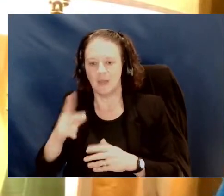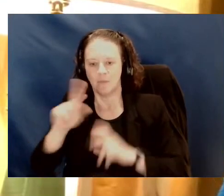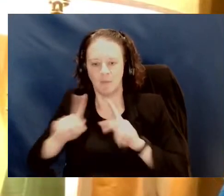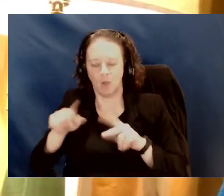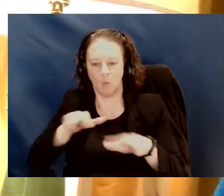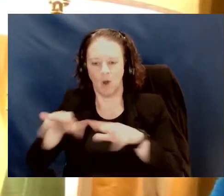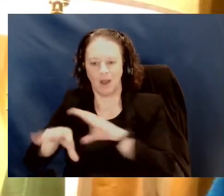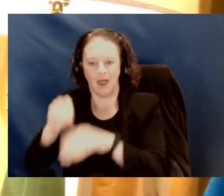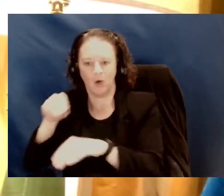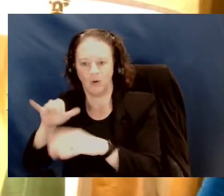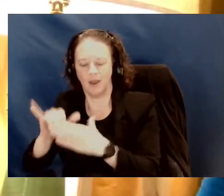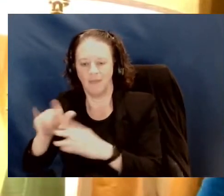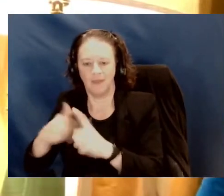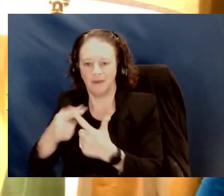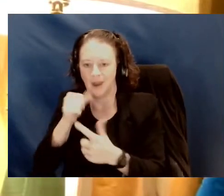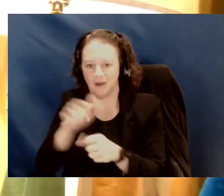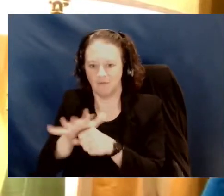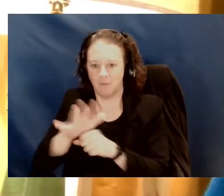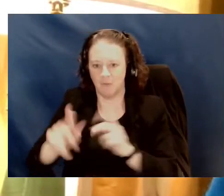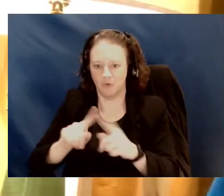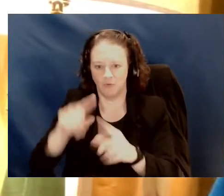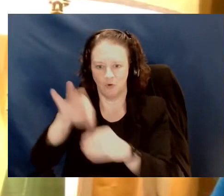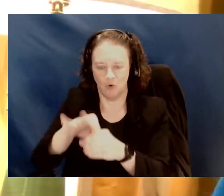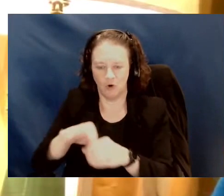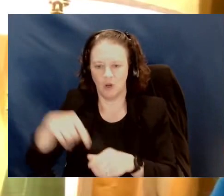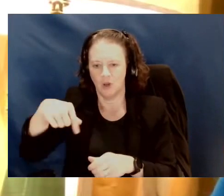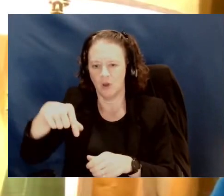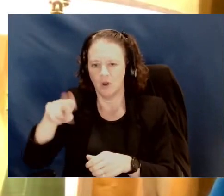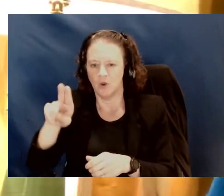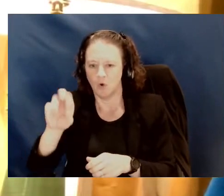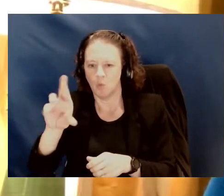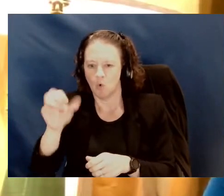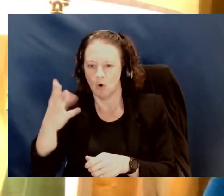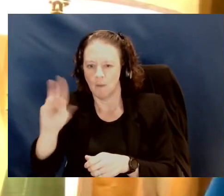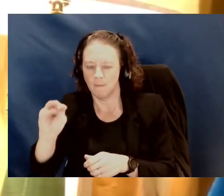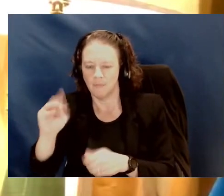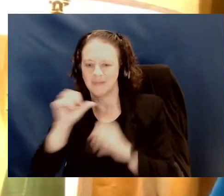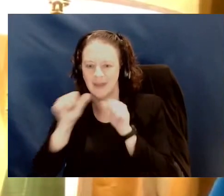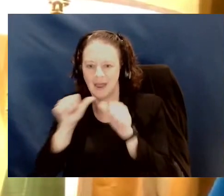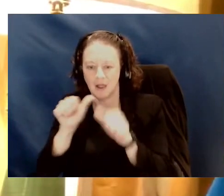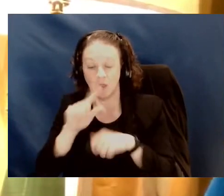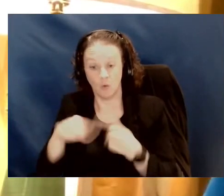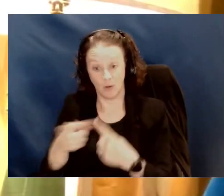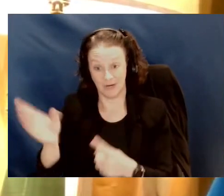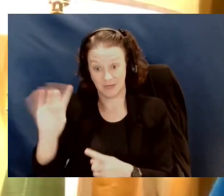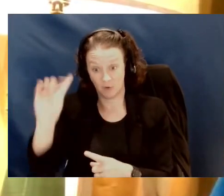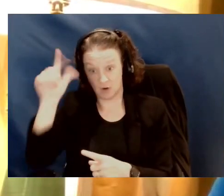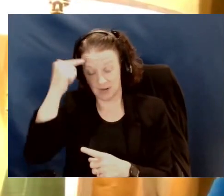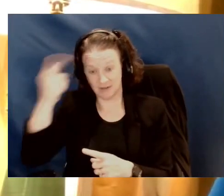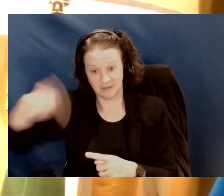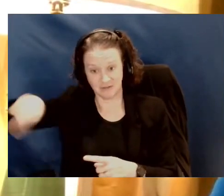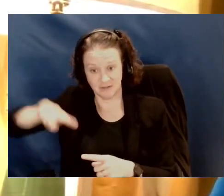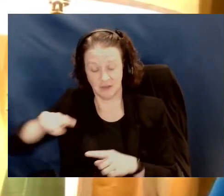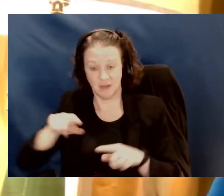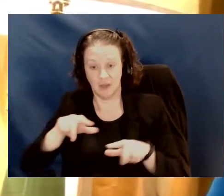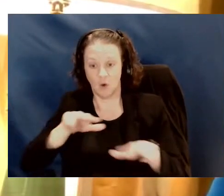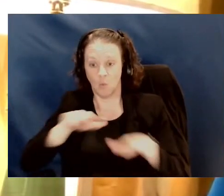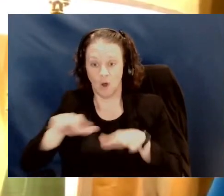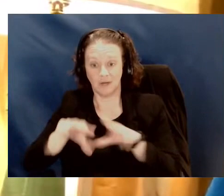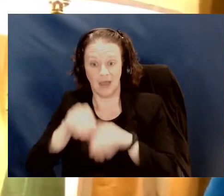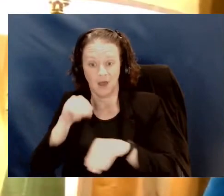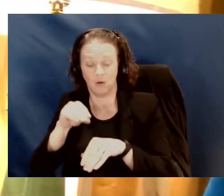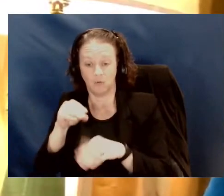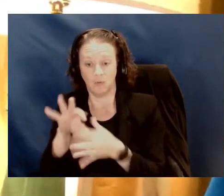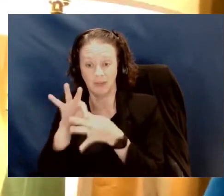part of the process, is quorum denial. In fact, when the Democrats had walked out over redistricting a few